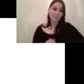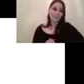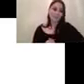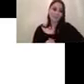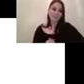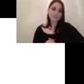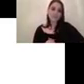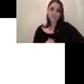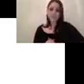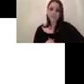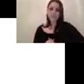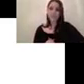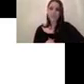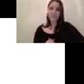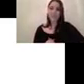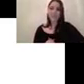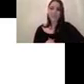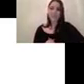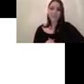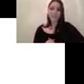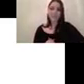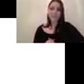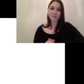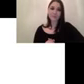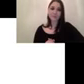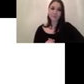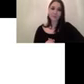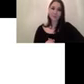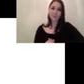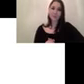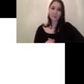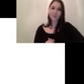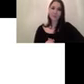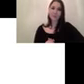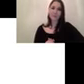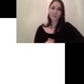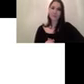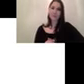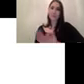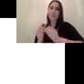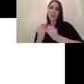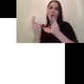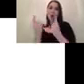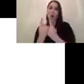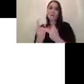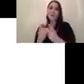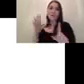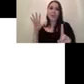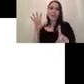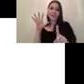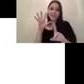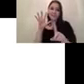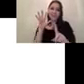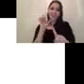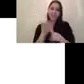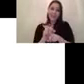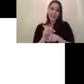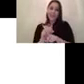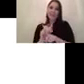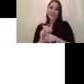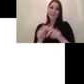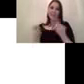But with the anchor-based method, the objects detected are normally have the shape